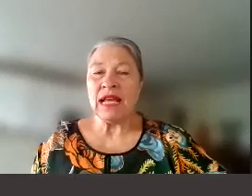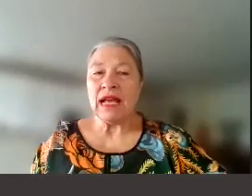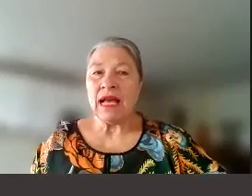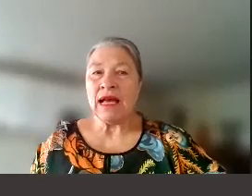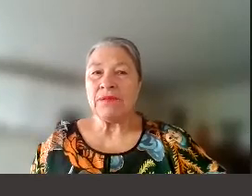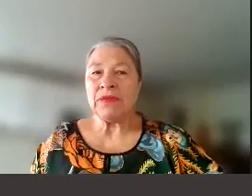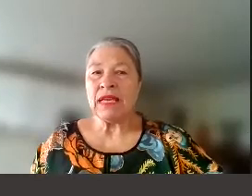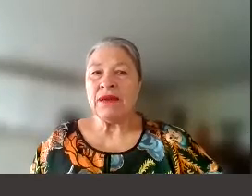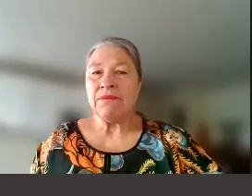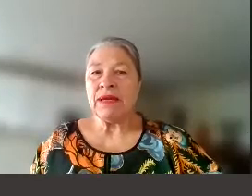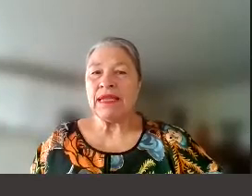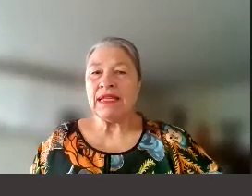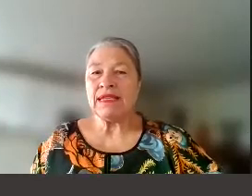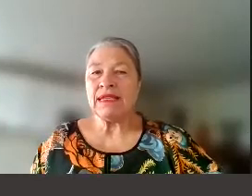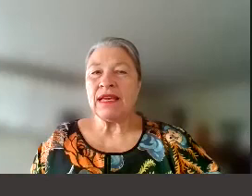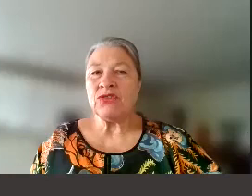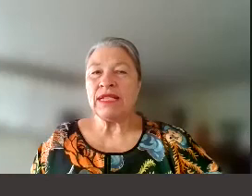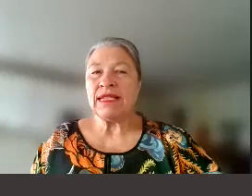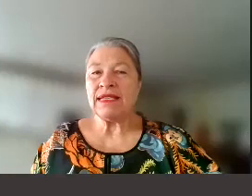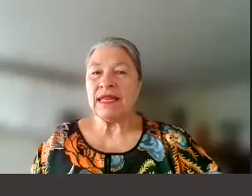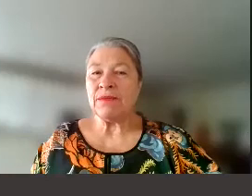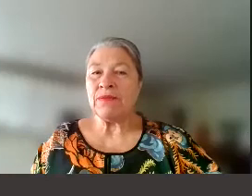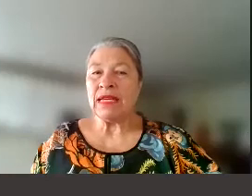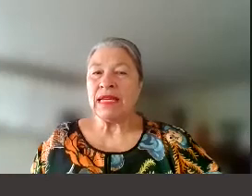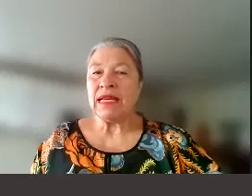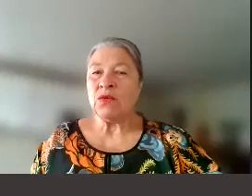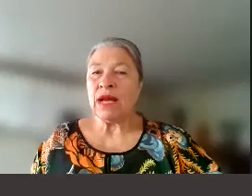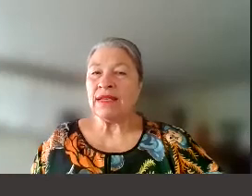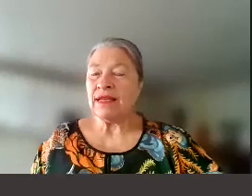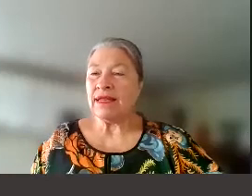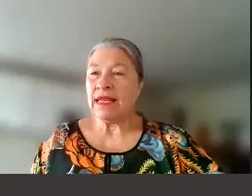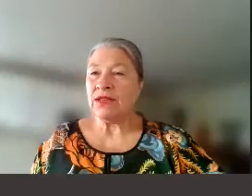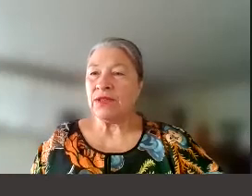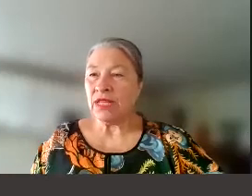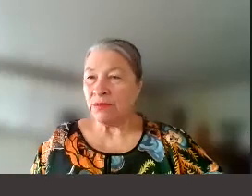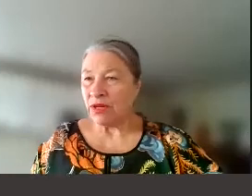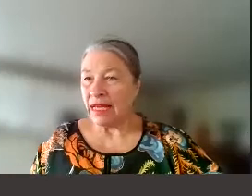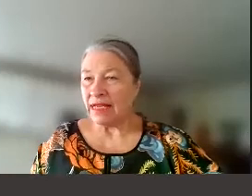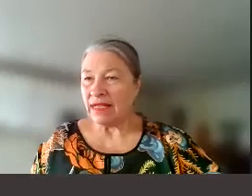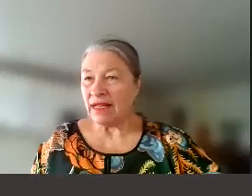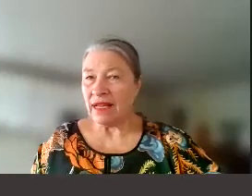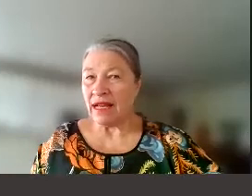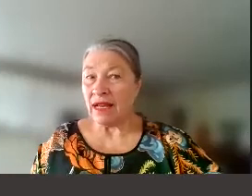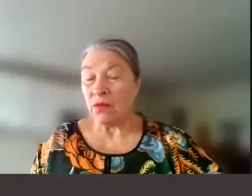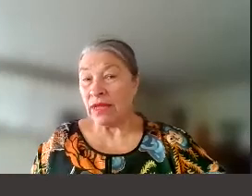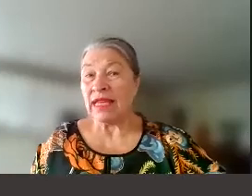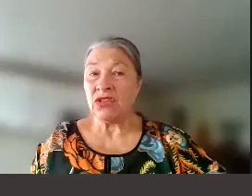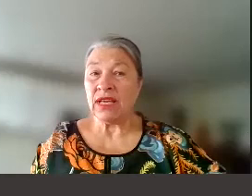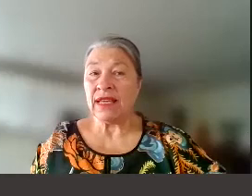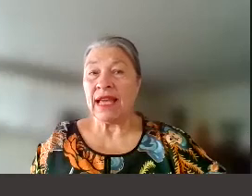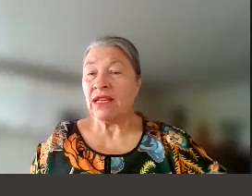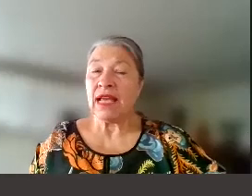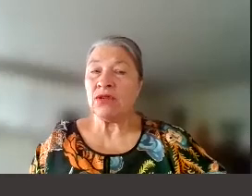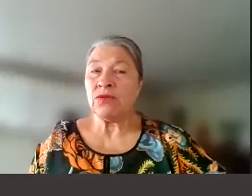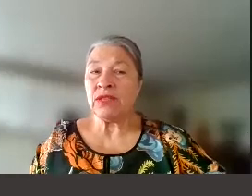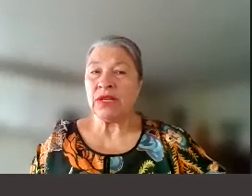English, but this addresses them in ways that they're used to communicating with each